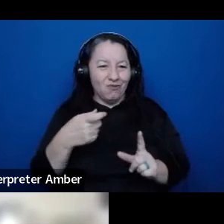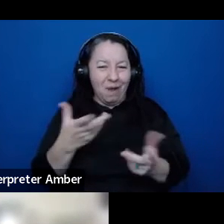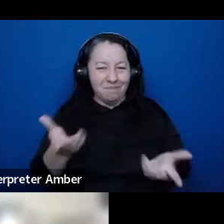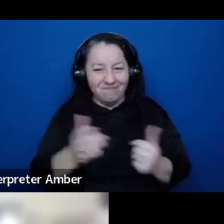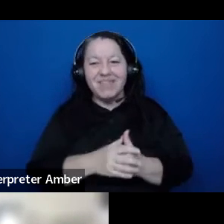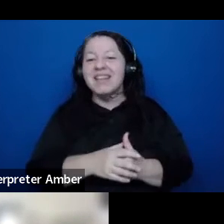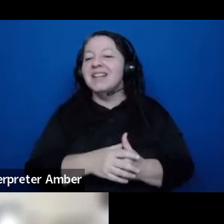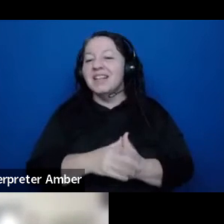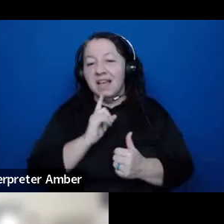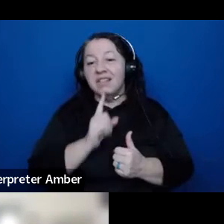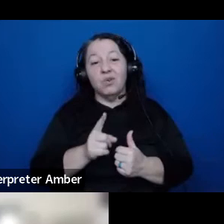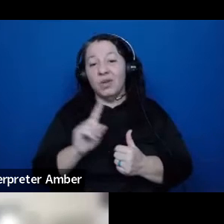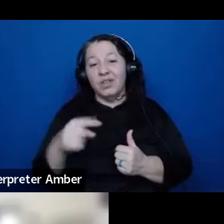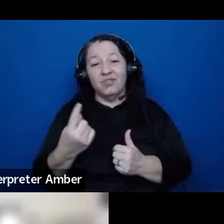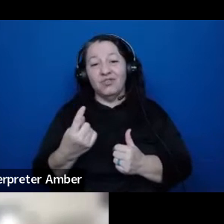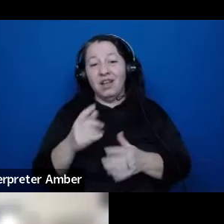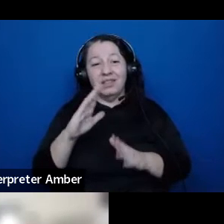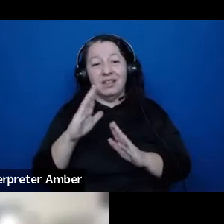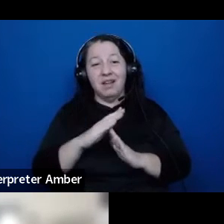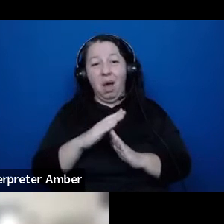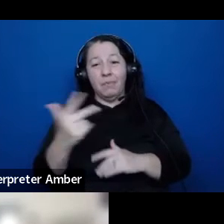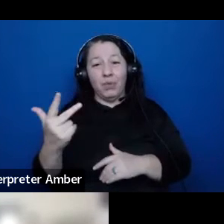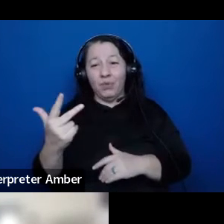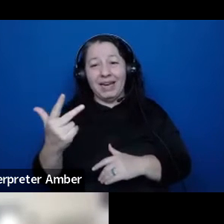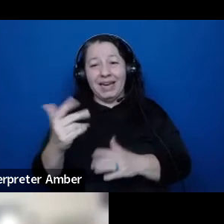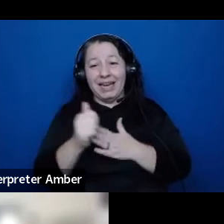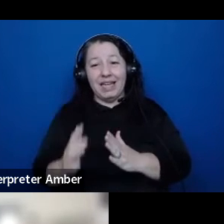And it's really just the top 3 leaders of the